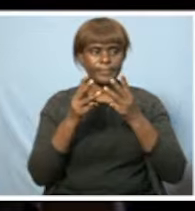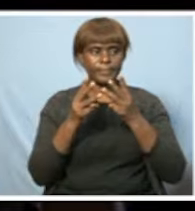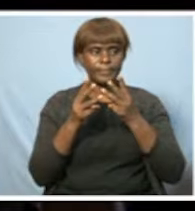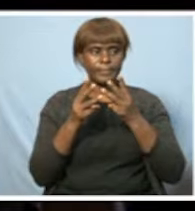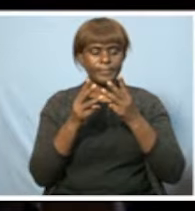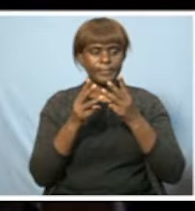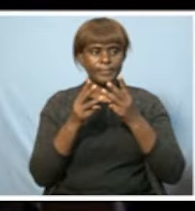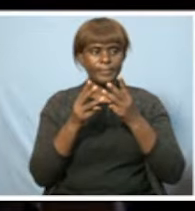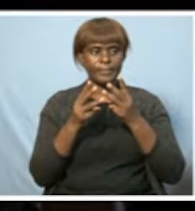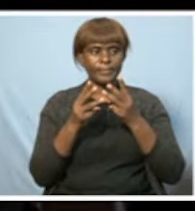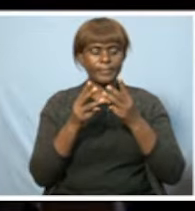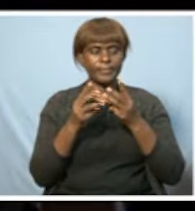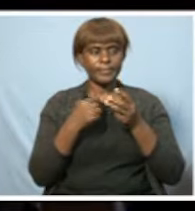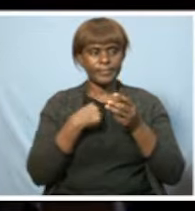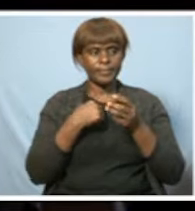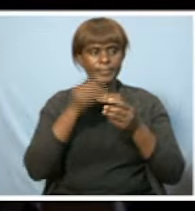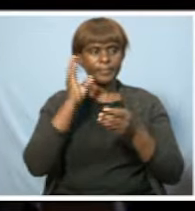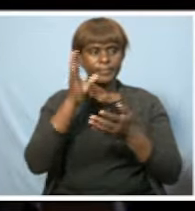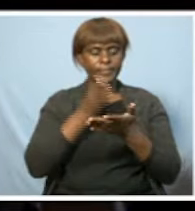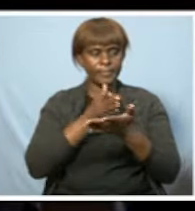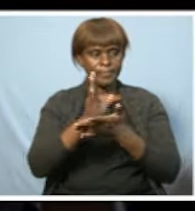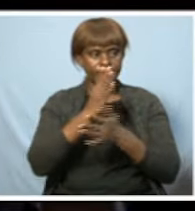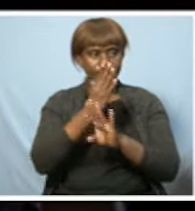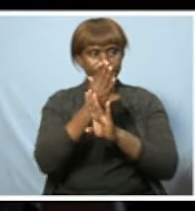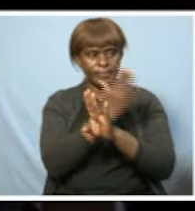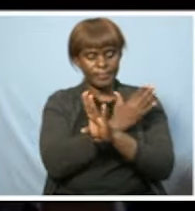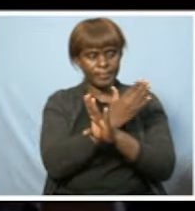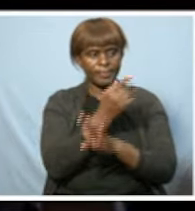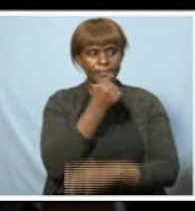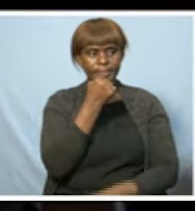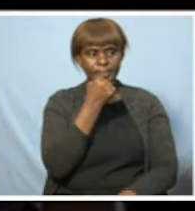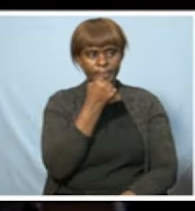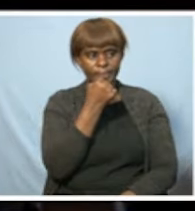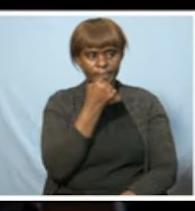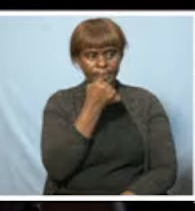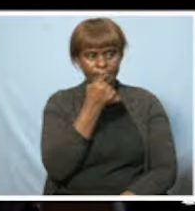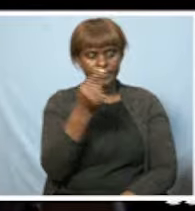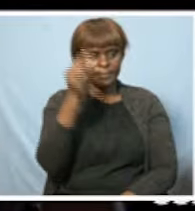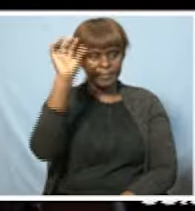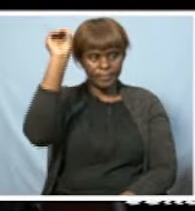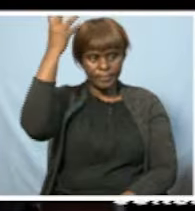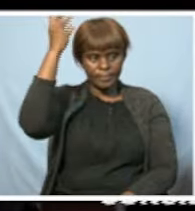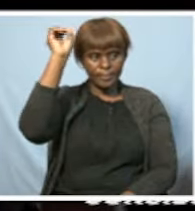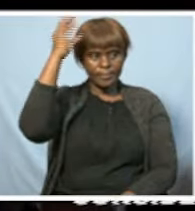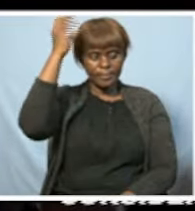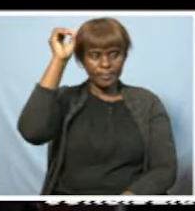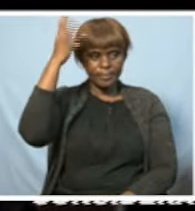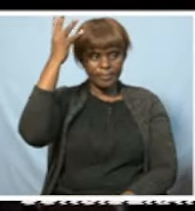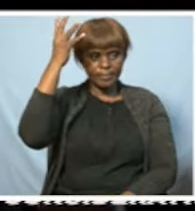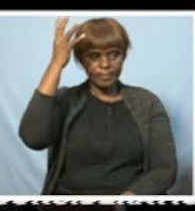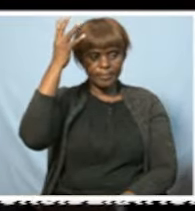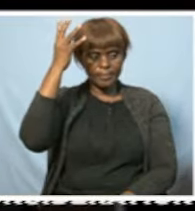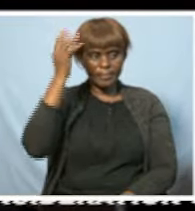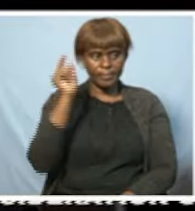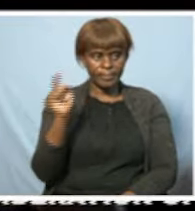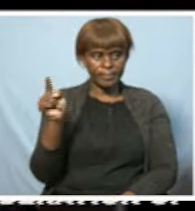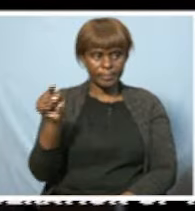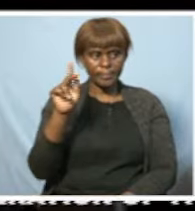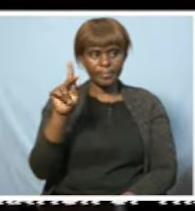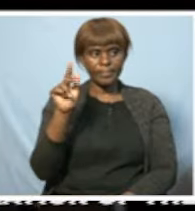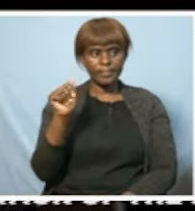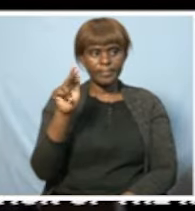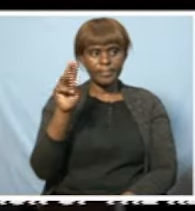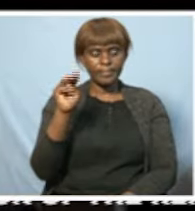I'll correct the previous speaker by saying that the ambulance does service Kaumbwe constituency.